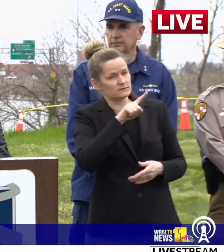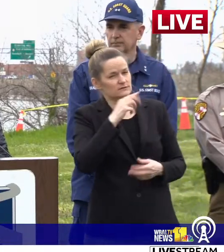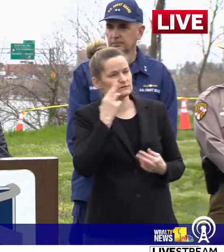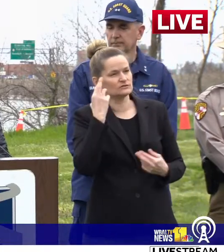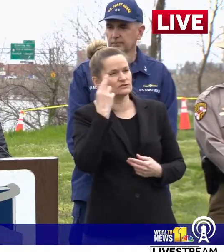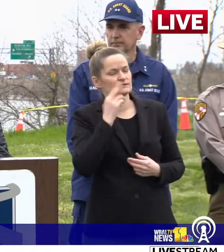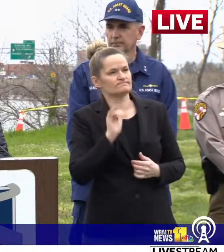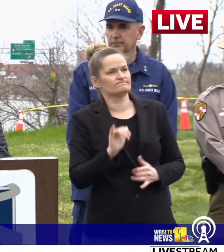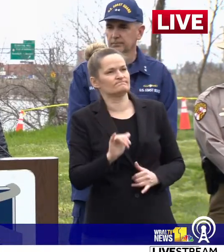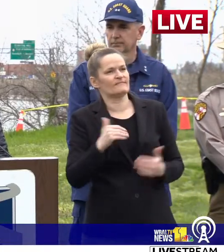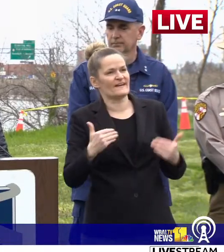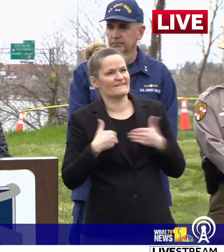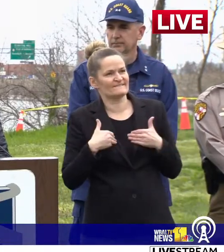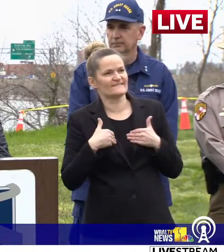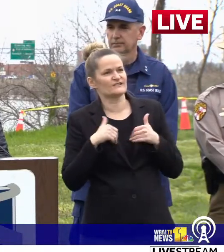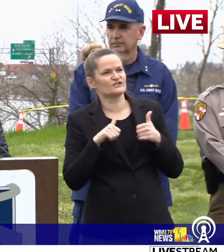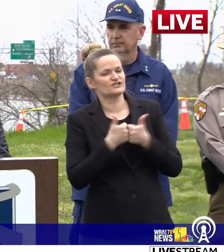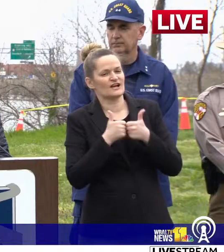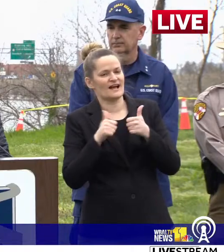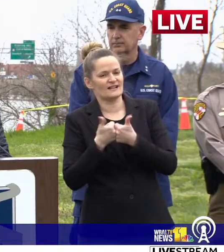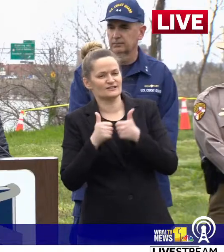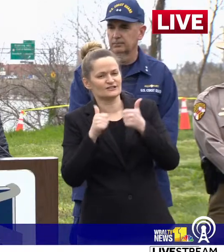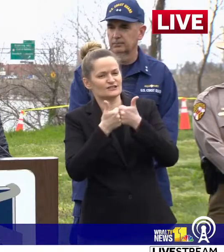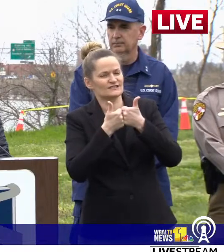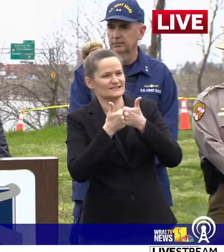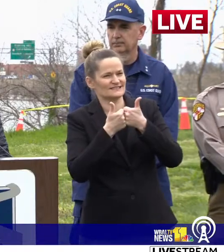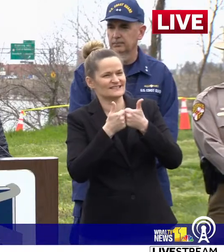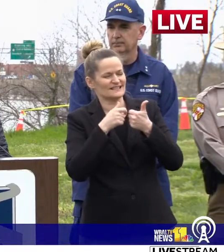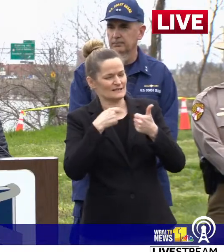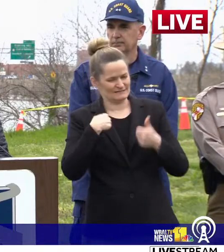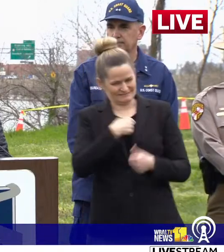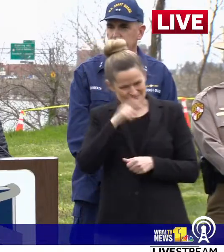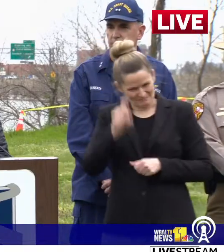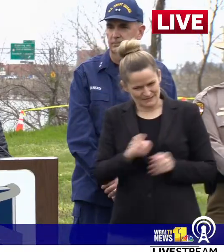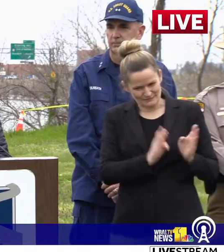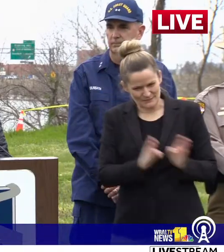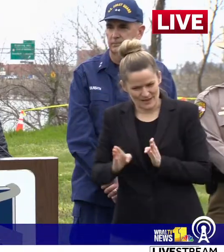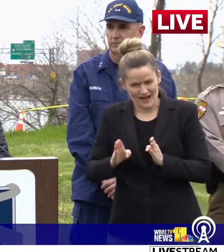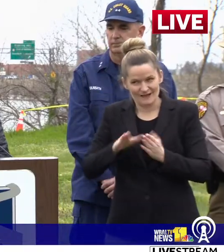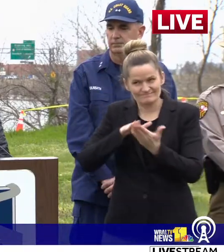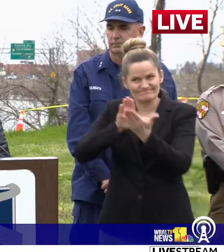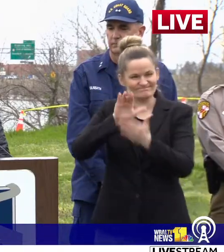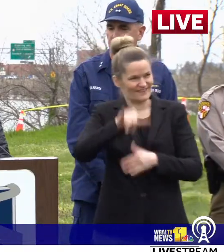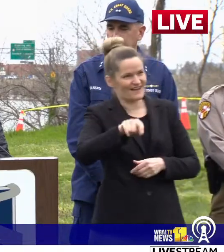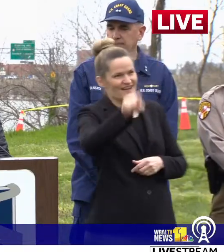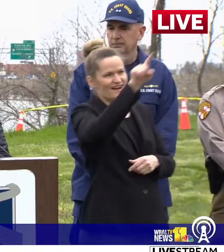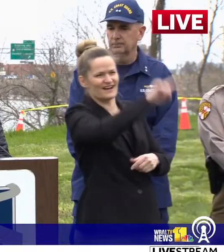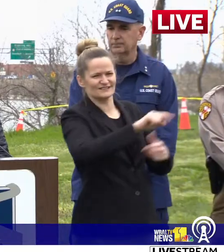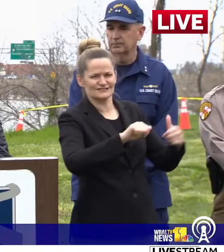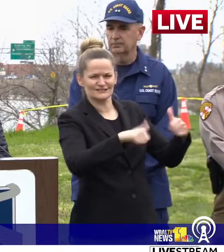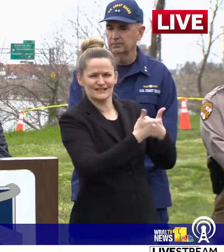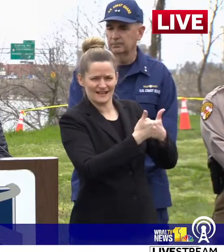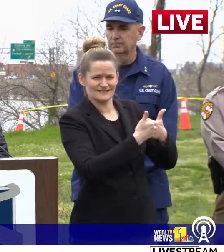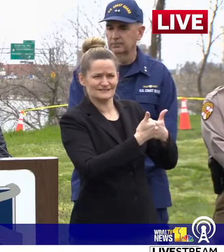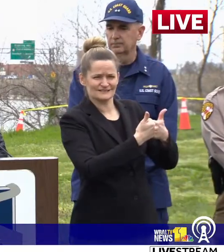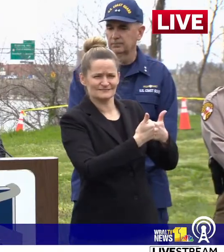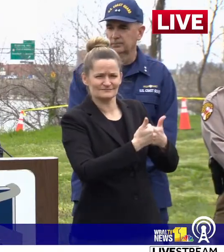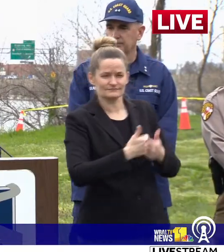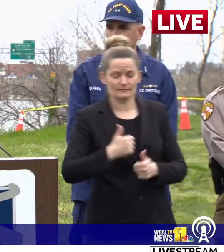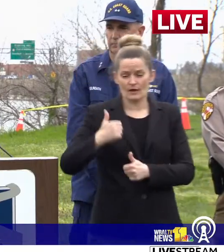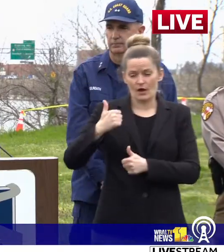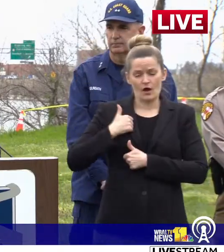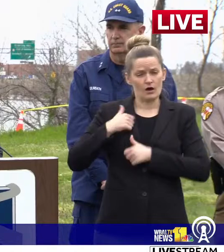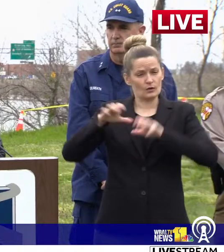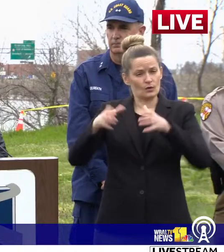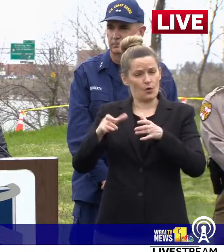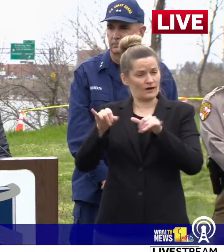that challenge and doing it as fast as possible. And to the Army Corps of Engineers and the Navy and the others who are